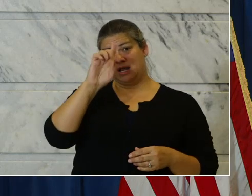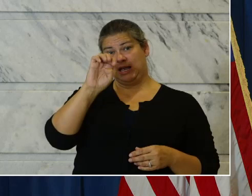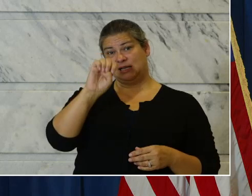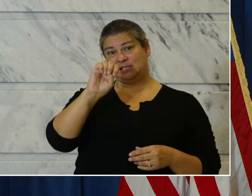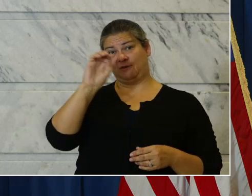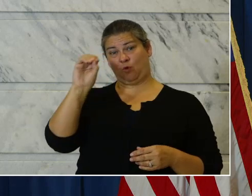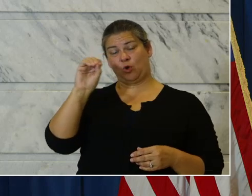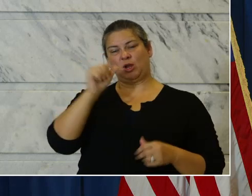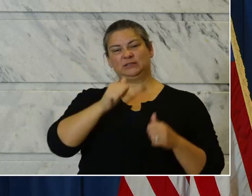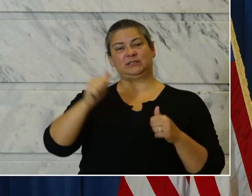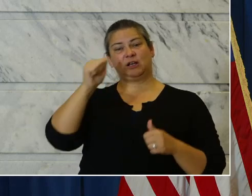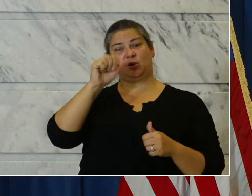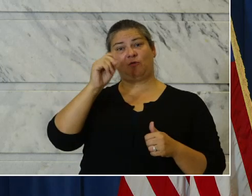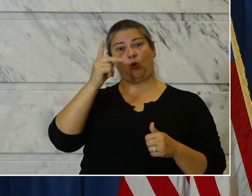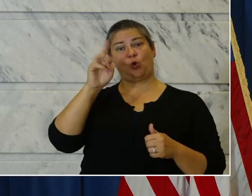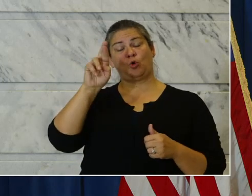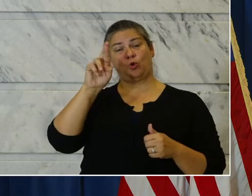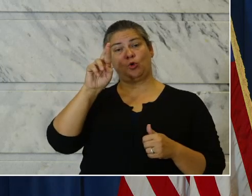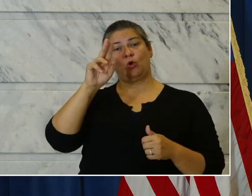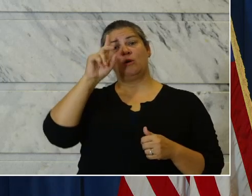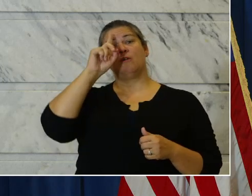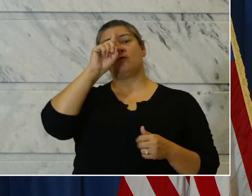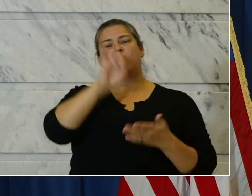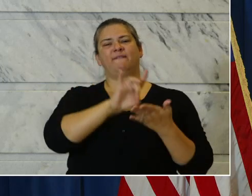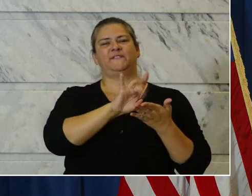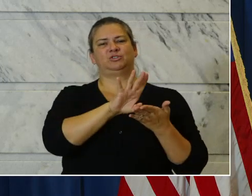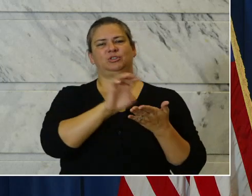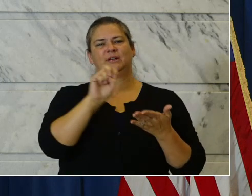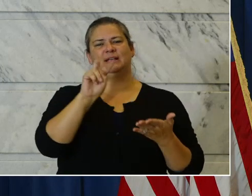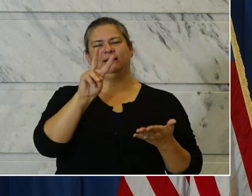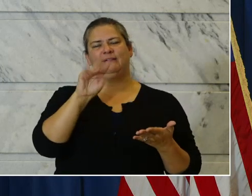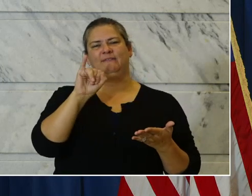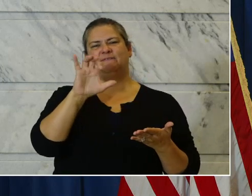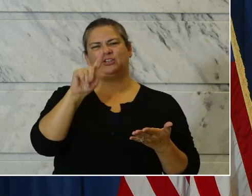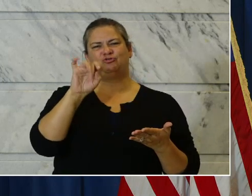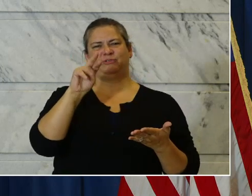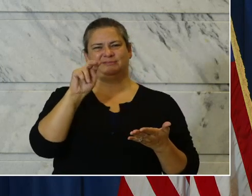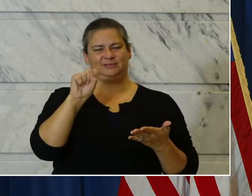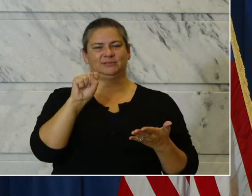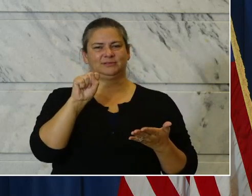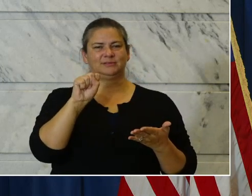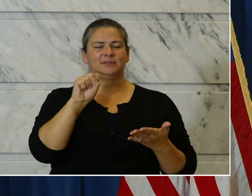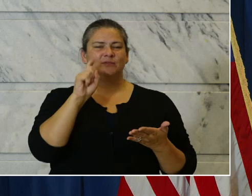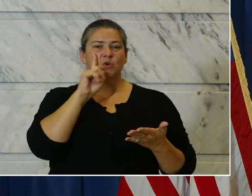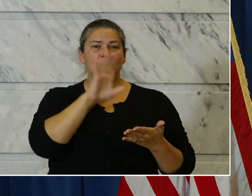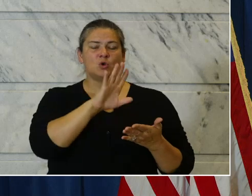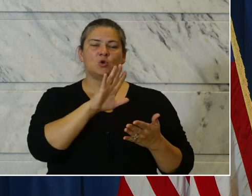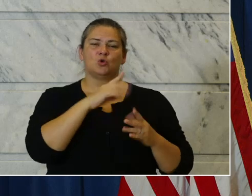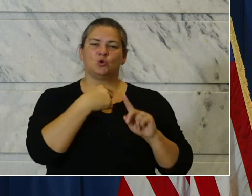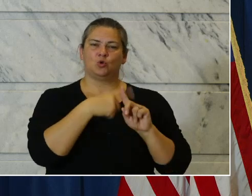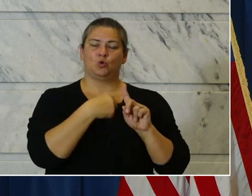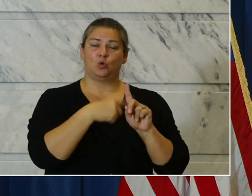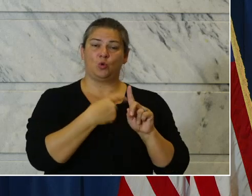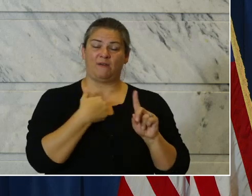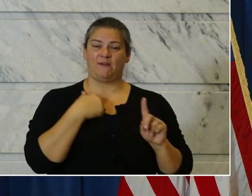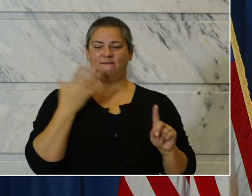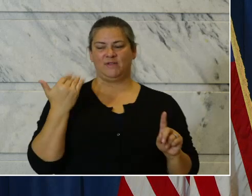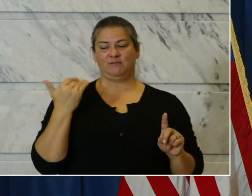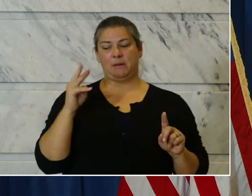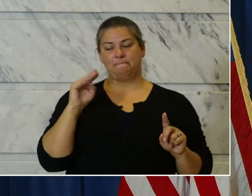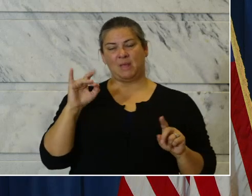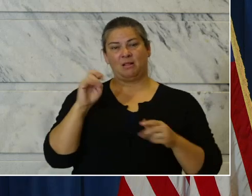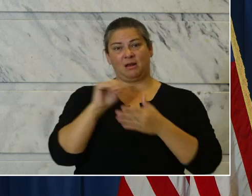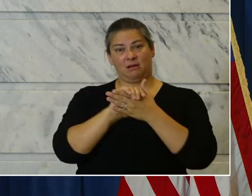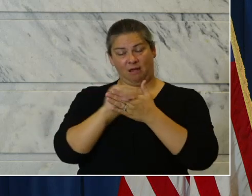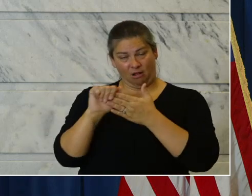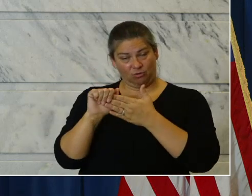the issue of evictions during the coronavirus. When we filed that executive order, we provided $15 million in CARES Act